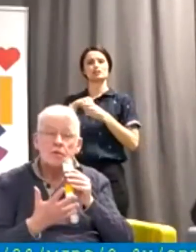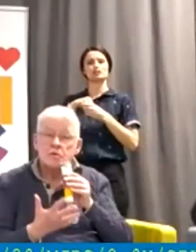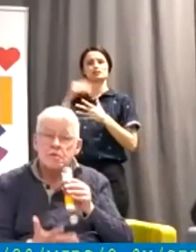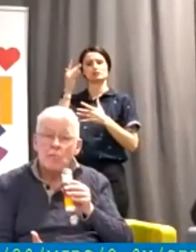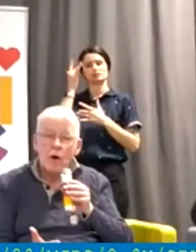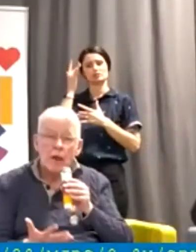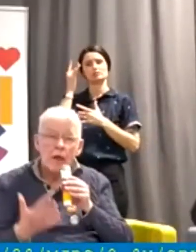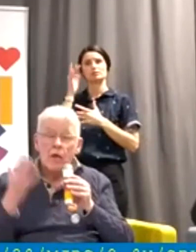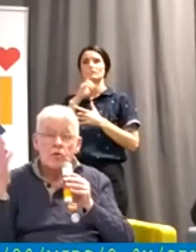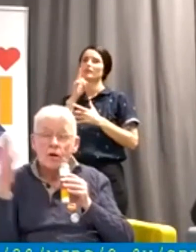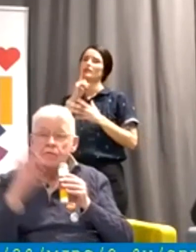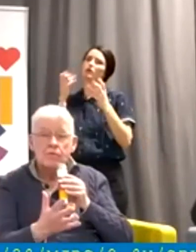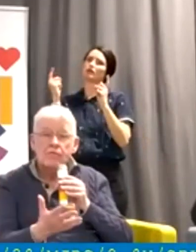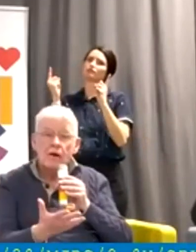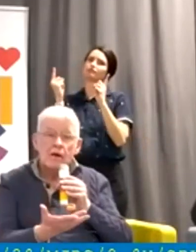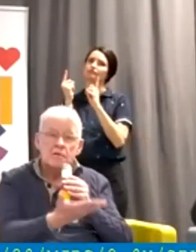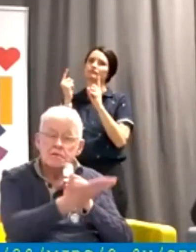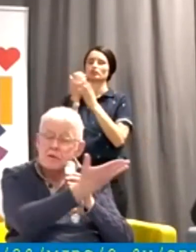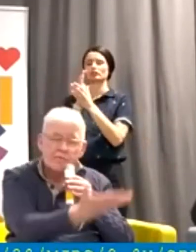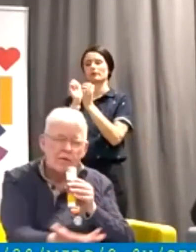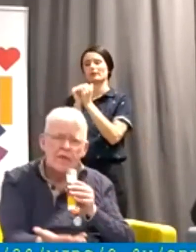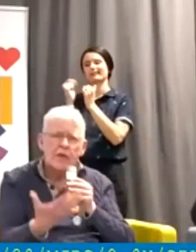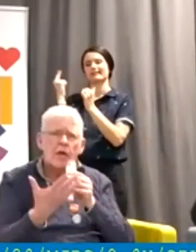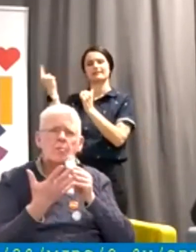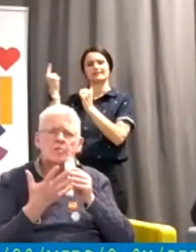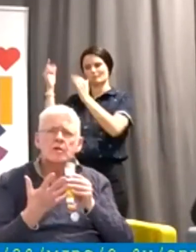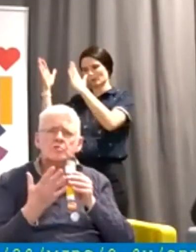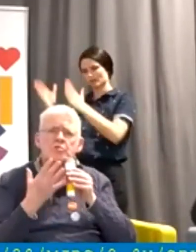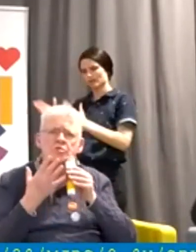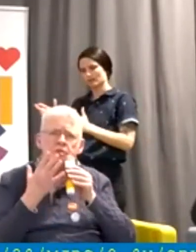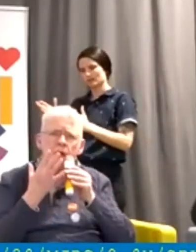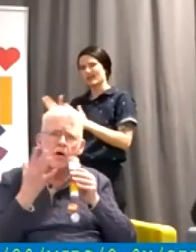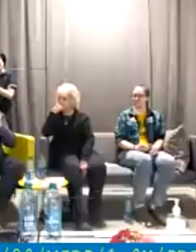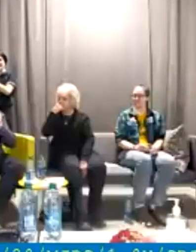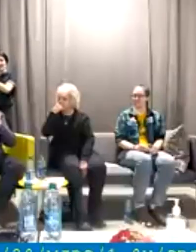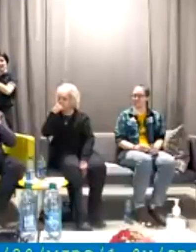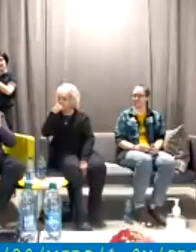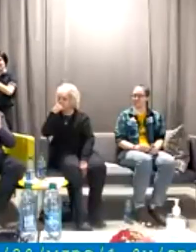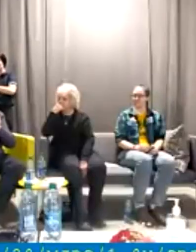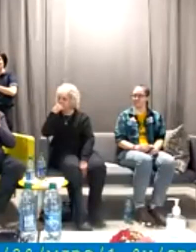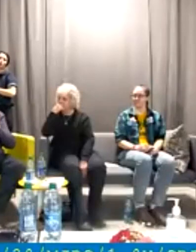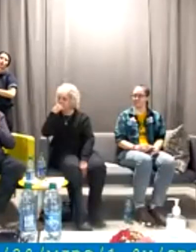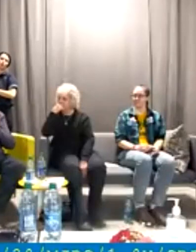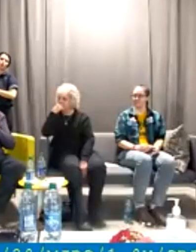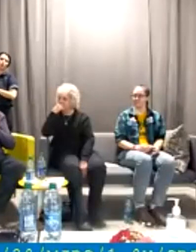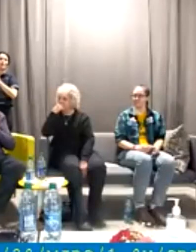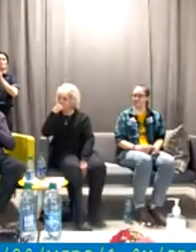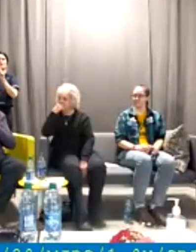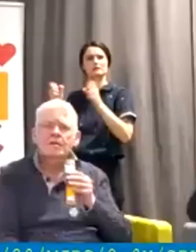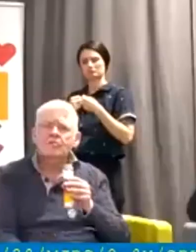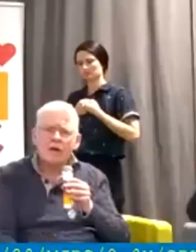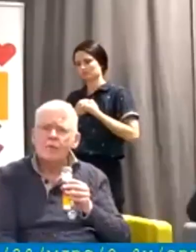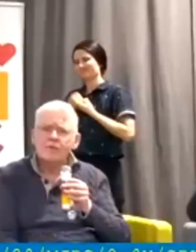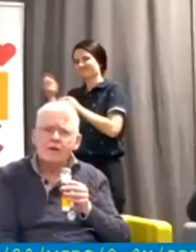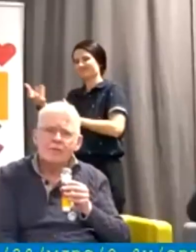share with someone, not for advice, not for anything, but just share the pain that you have